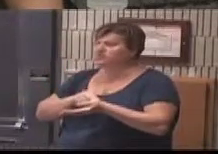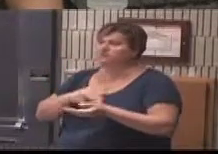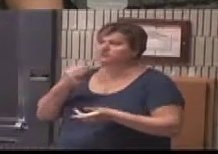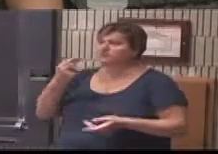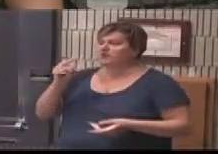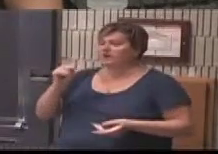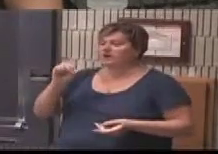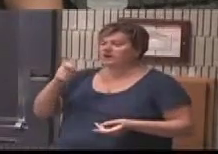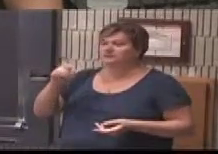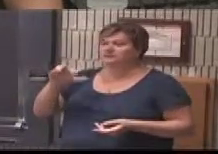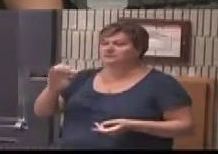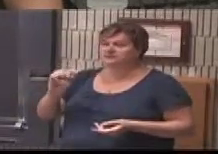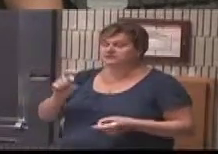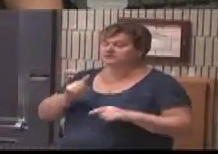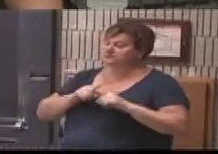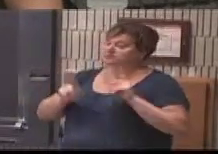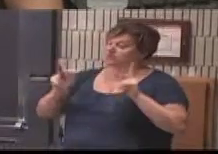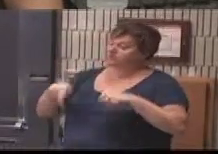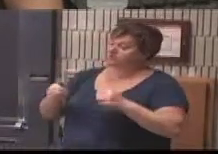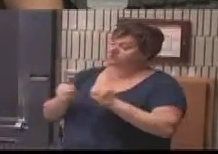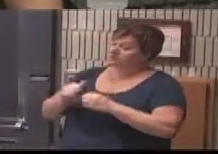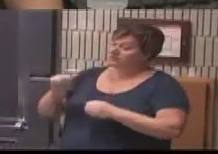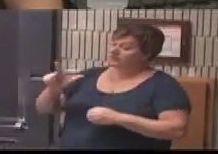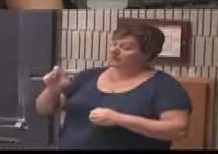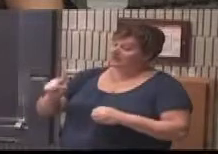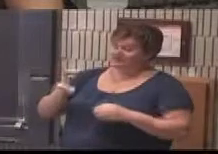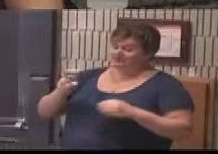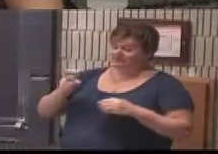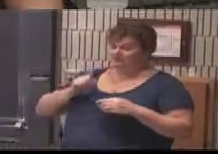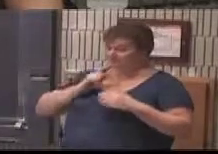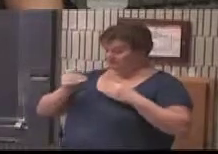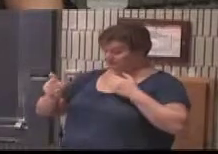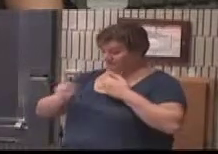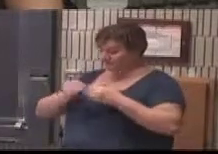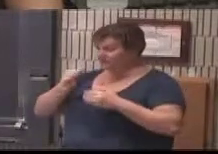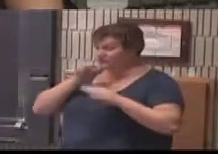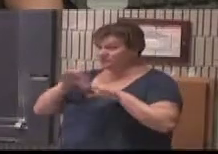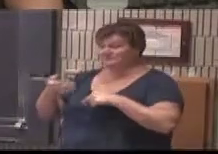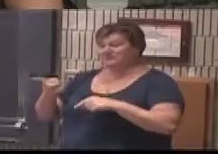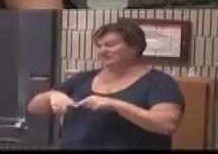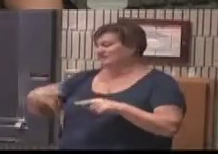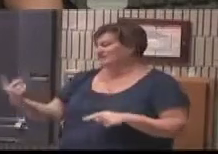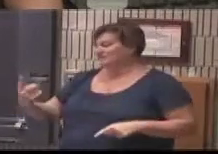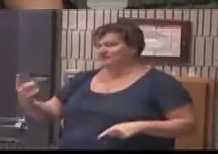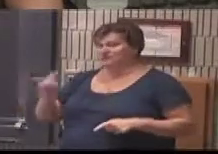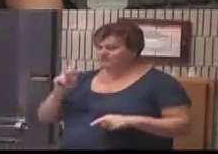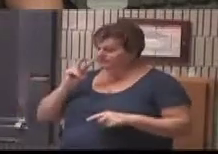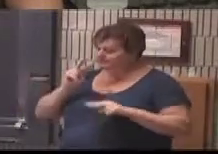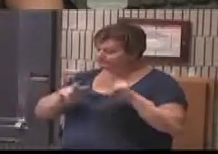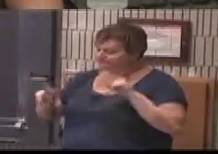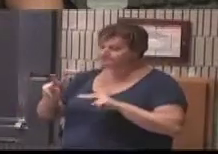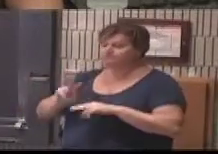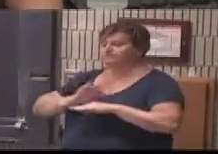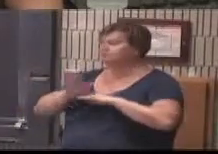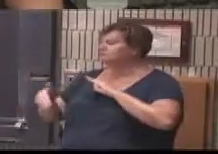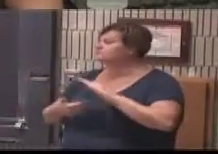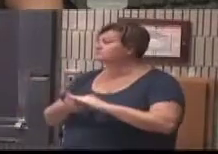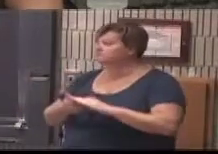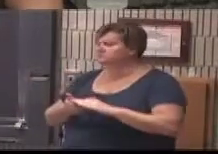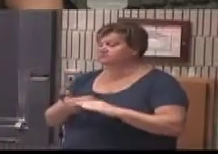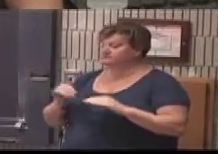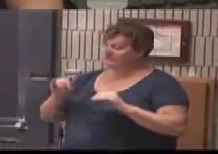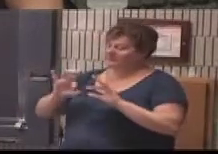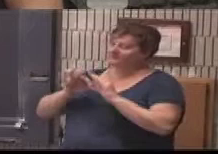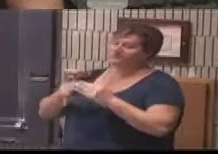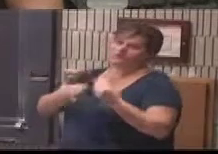hospice, but basically someone with ALS towards the end really can't be left home alone and needs around-the-clock care, and that often falls